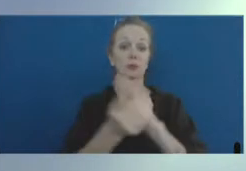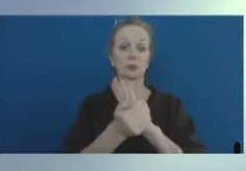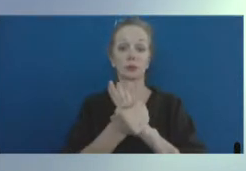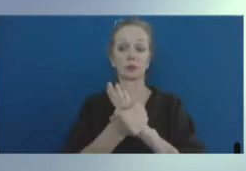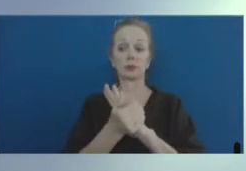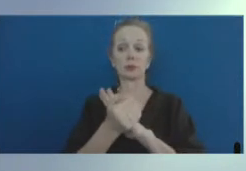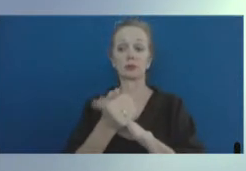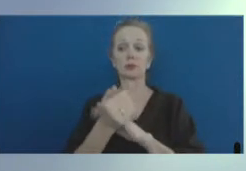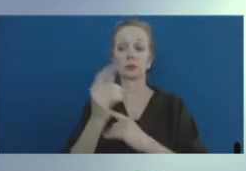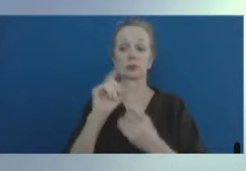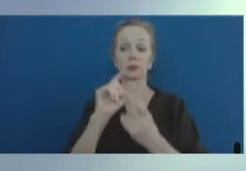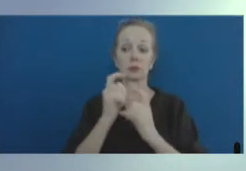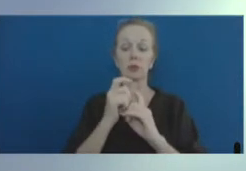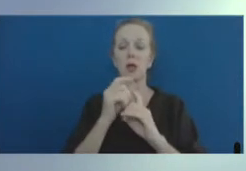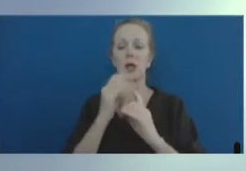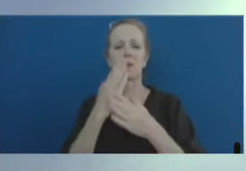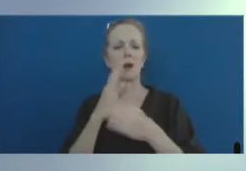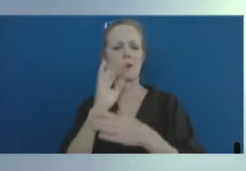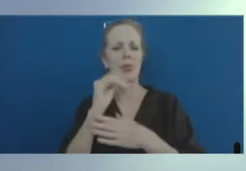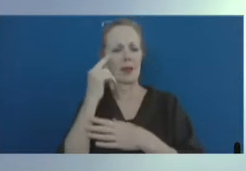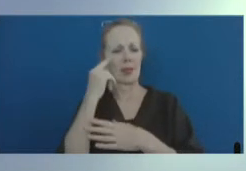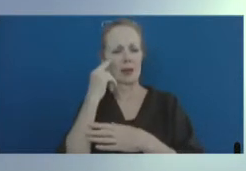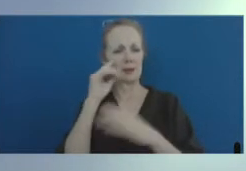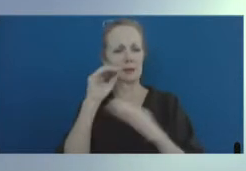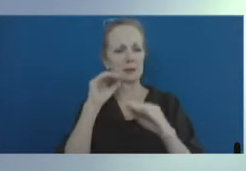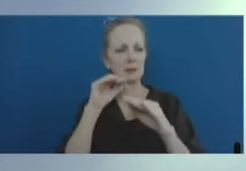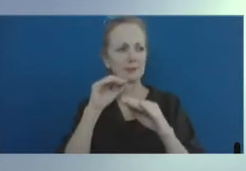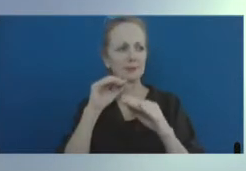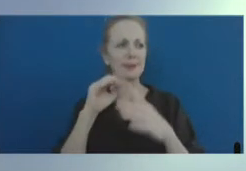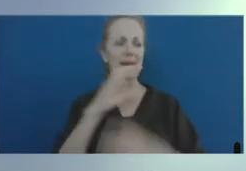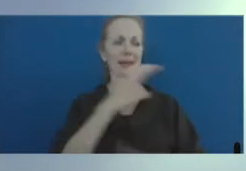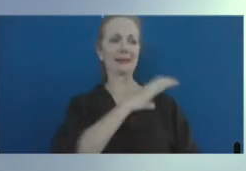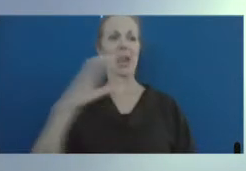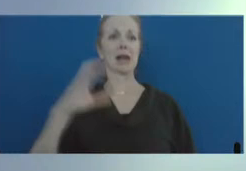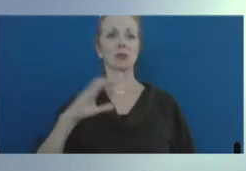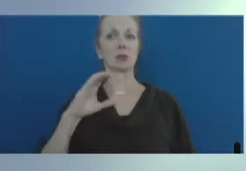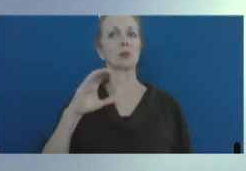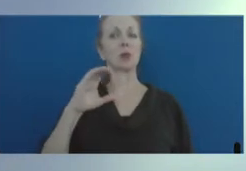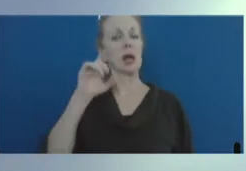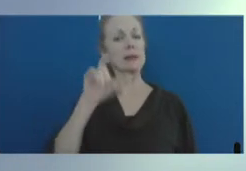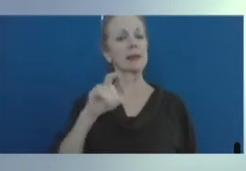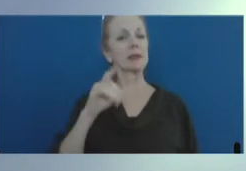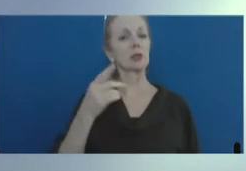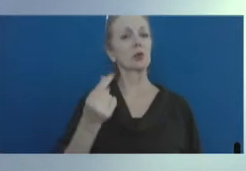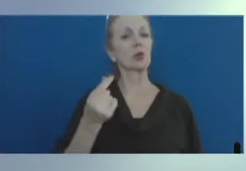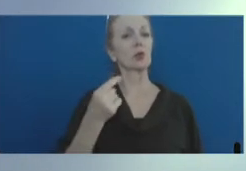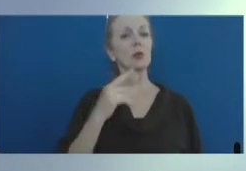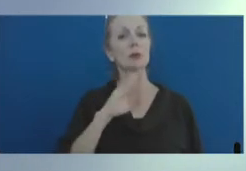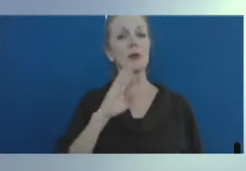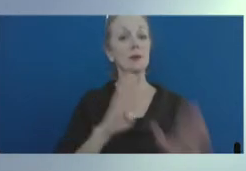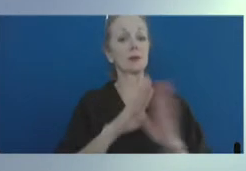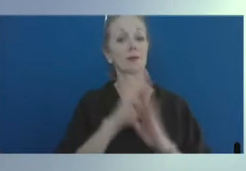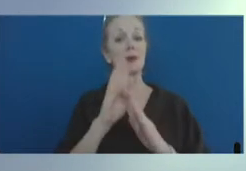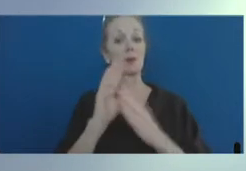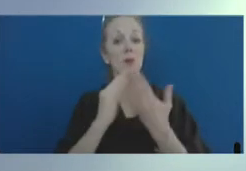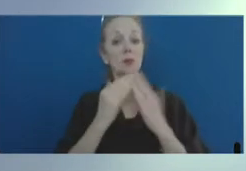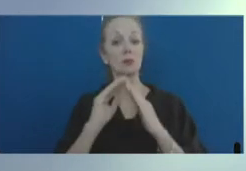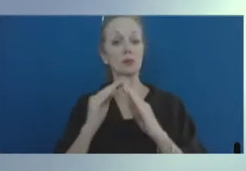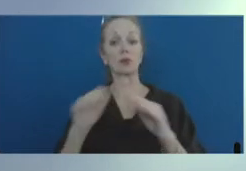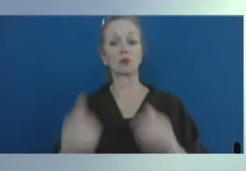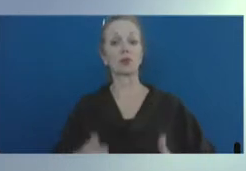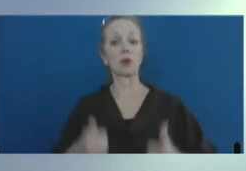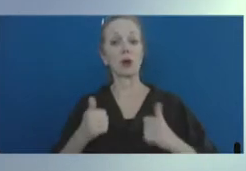But, you know, part of what I think as a council that we have to do for the development community and our residents